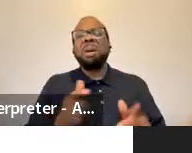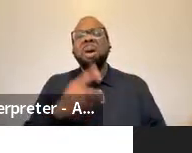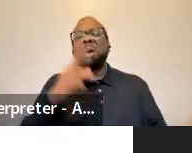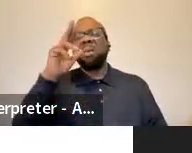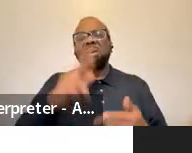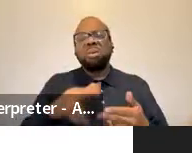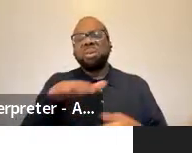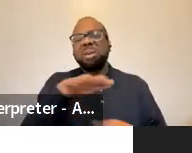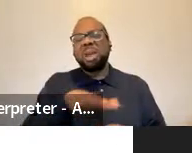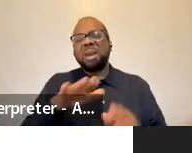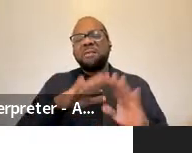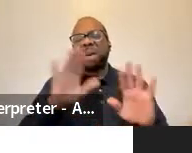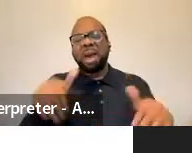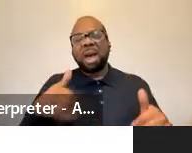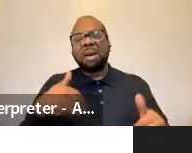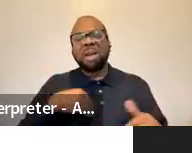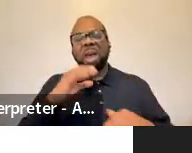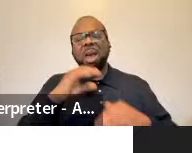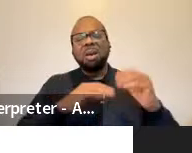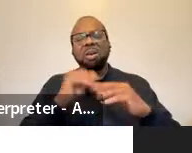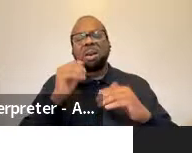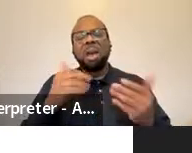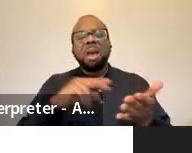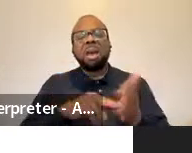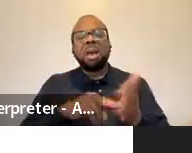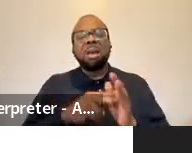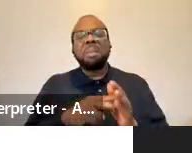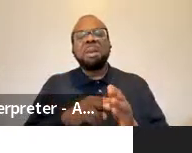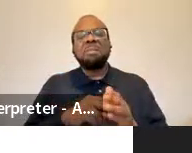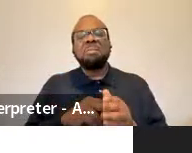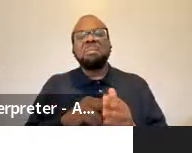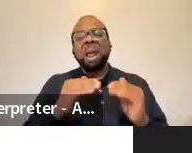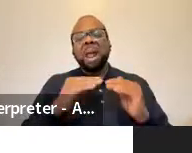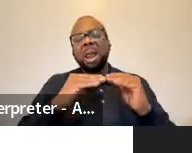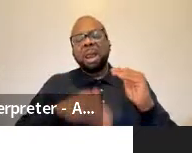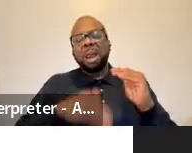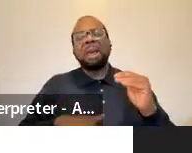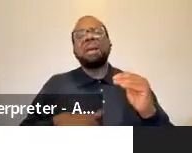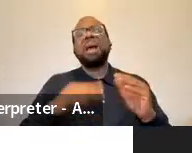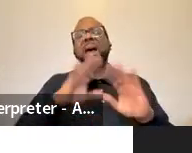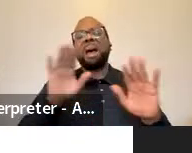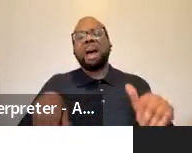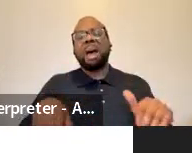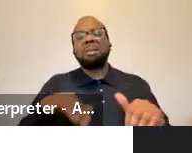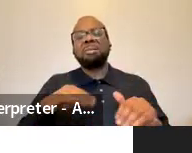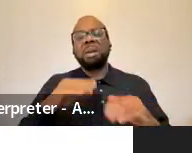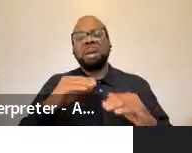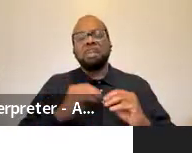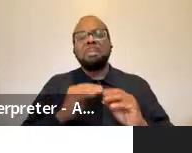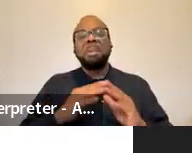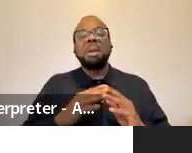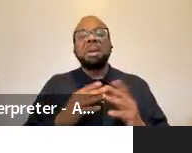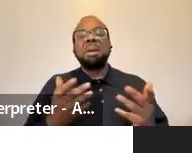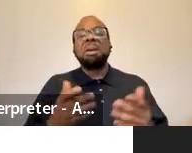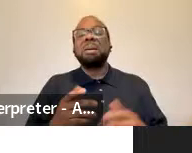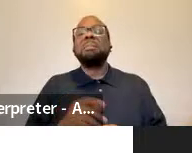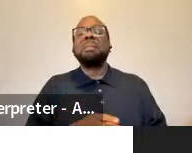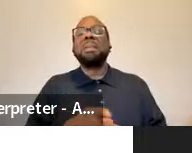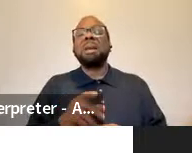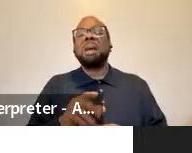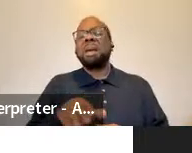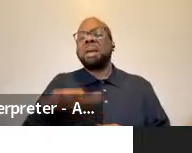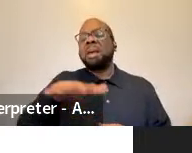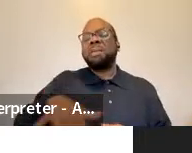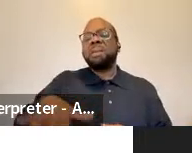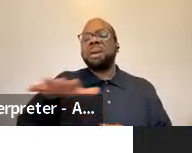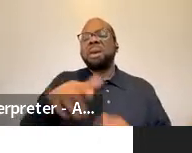which results in less housing being built. The diagram on the slide represents how parking takes up a lot of space.